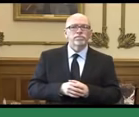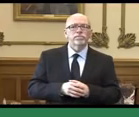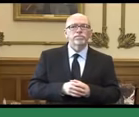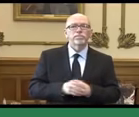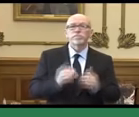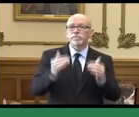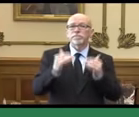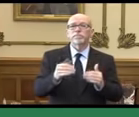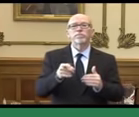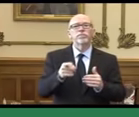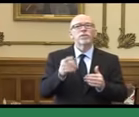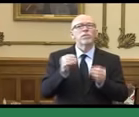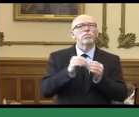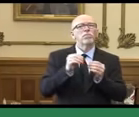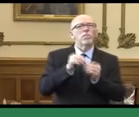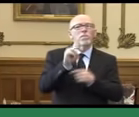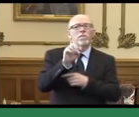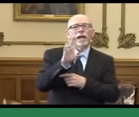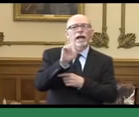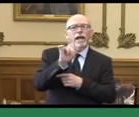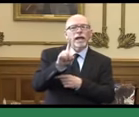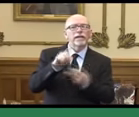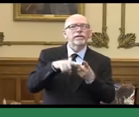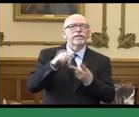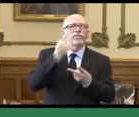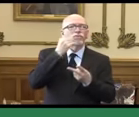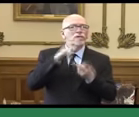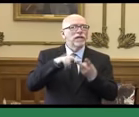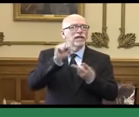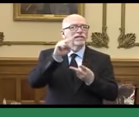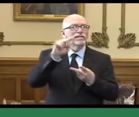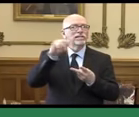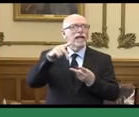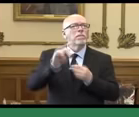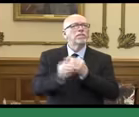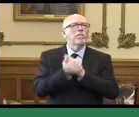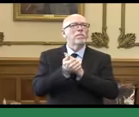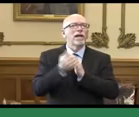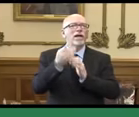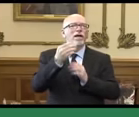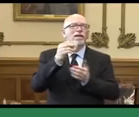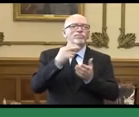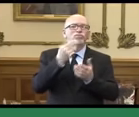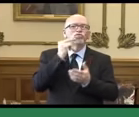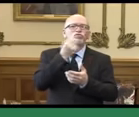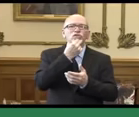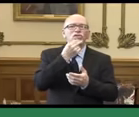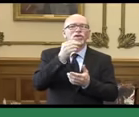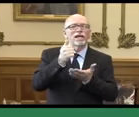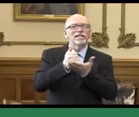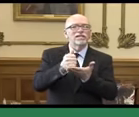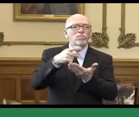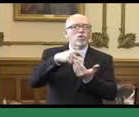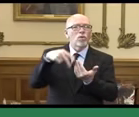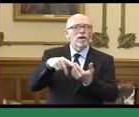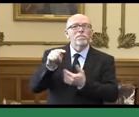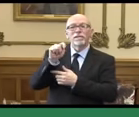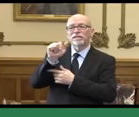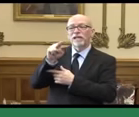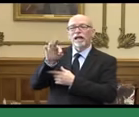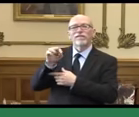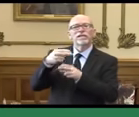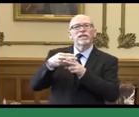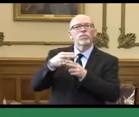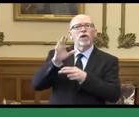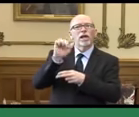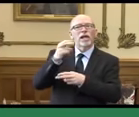Next is advancements in Medicaid, SNAP, which is Supplemental Nutrition Assistance Program, and TANF, which is Temporary Cash